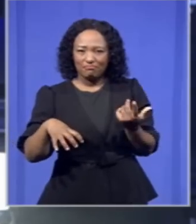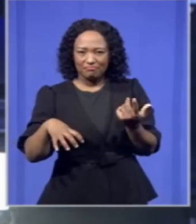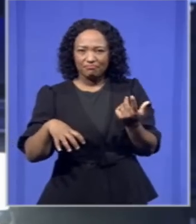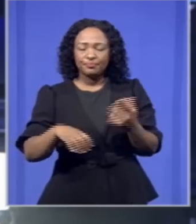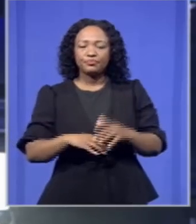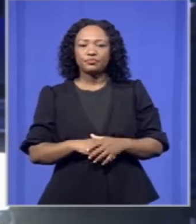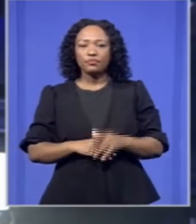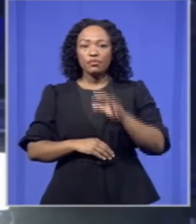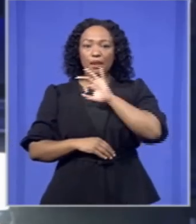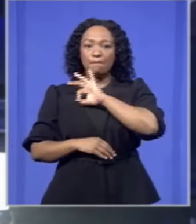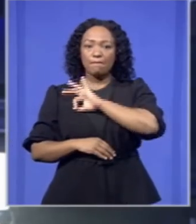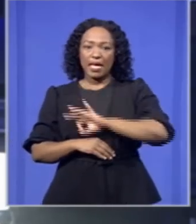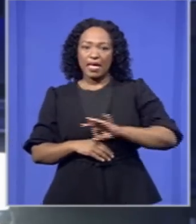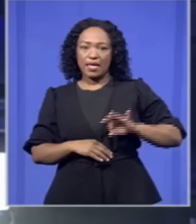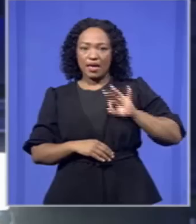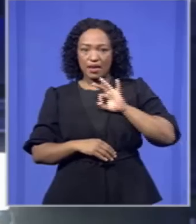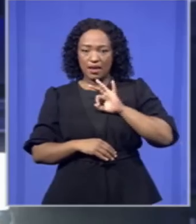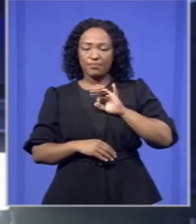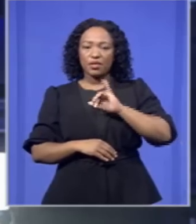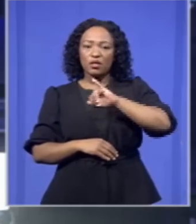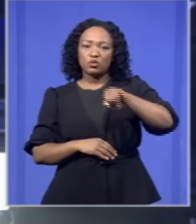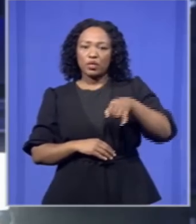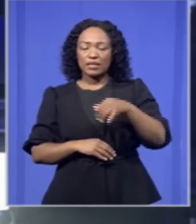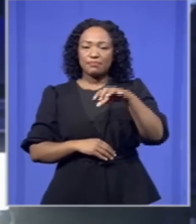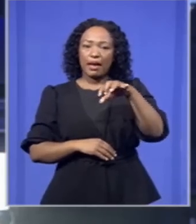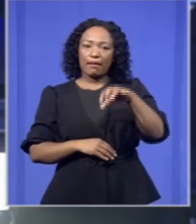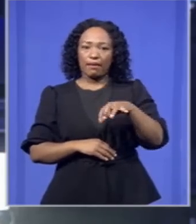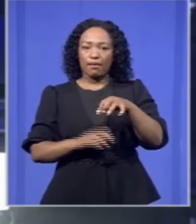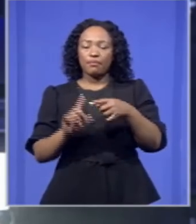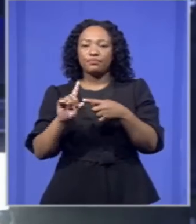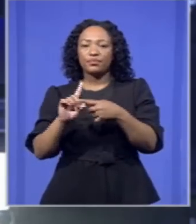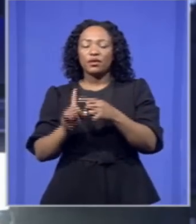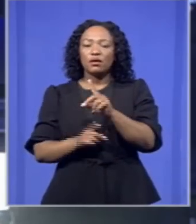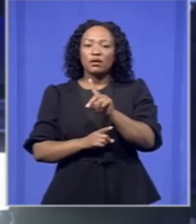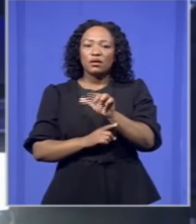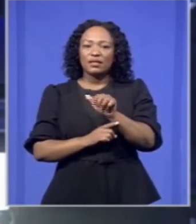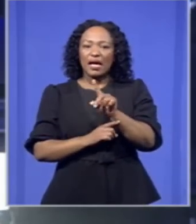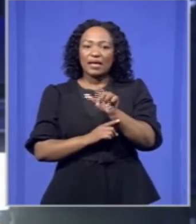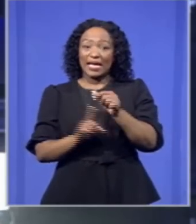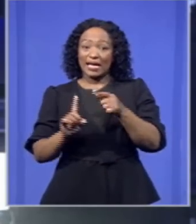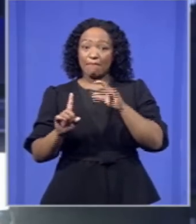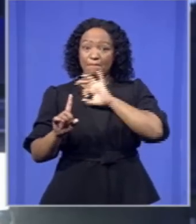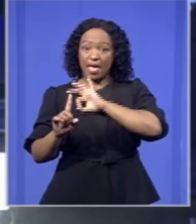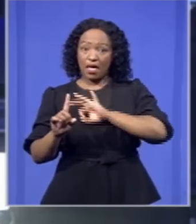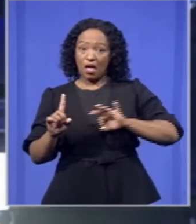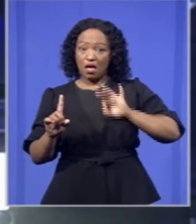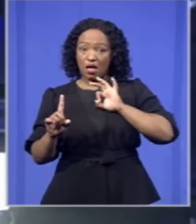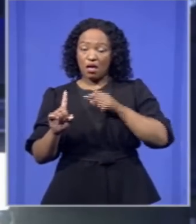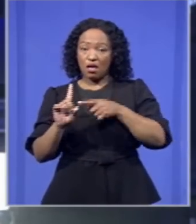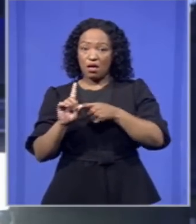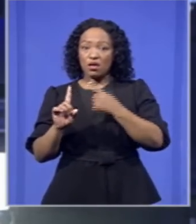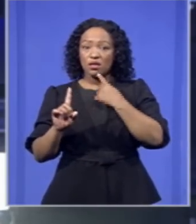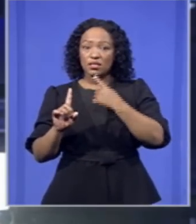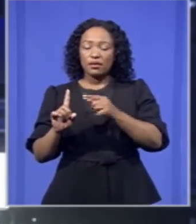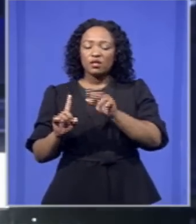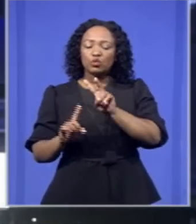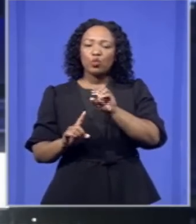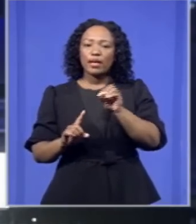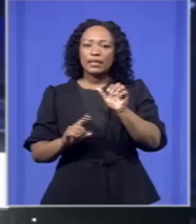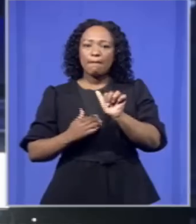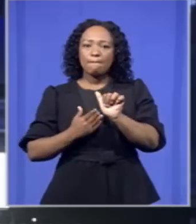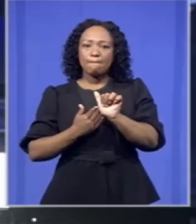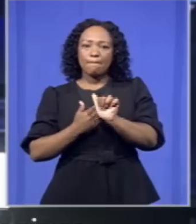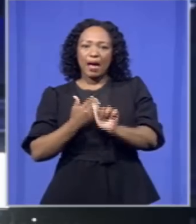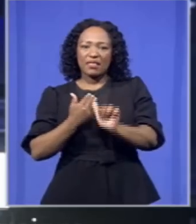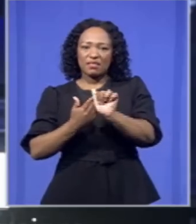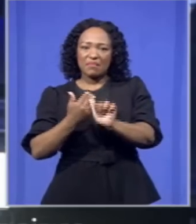Meyara wa masipala mogolo wa Johannesburg Dada Morero a re tuelo ya diranta di le 200 tsa kgwedi le kgwedi go